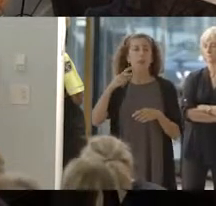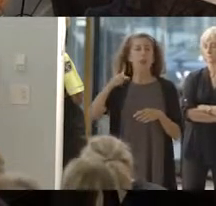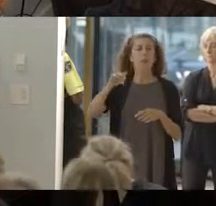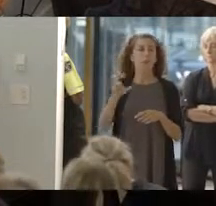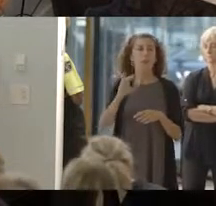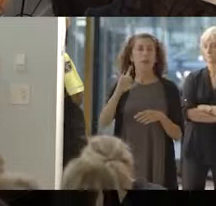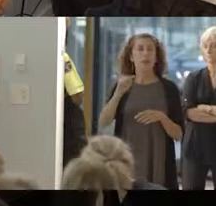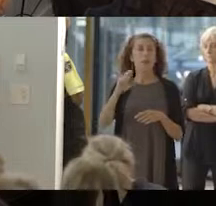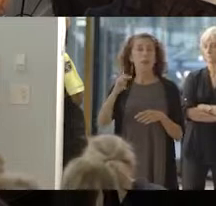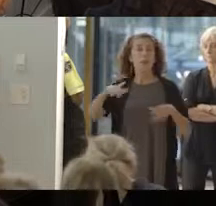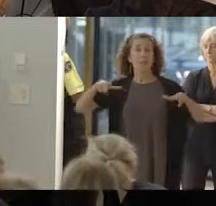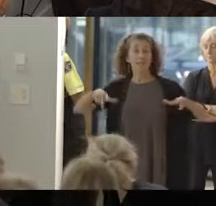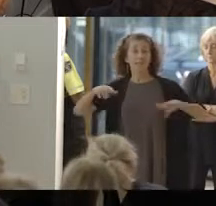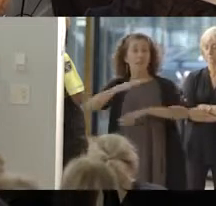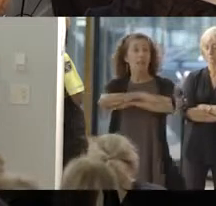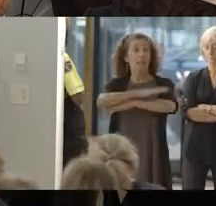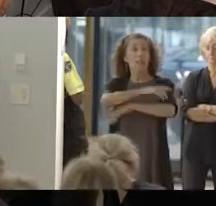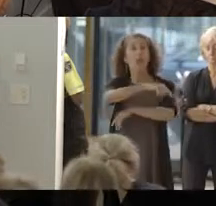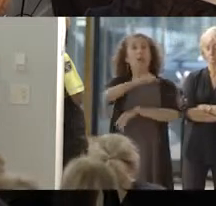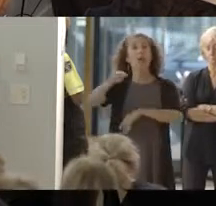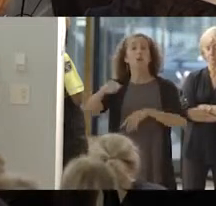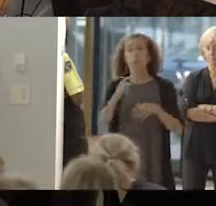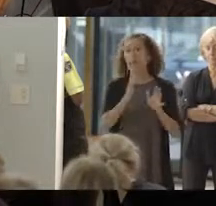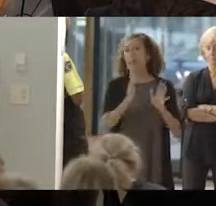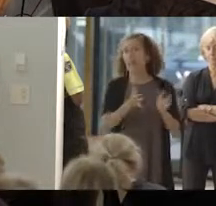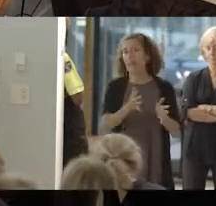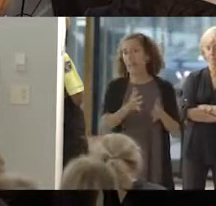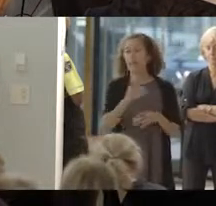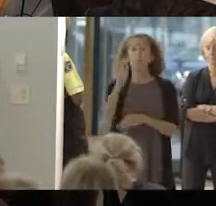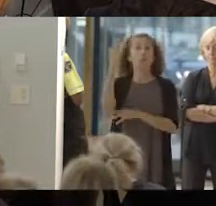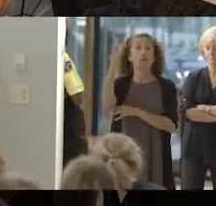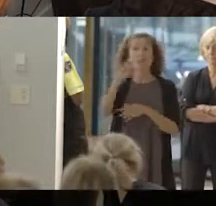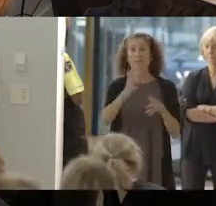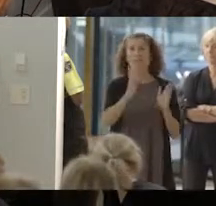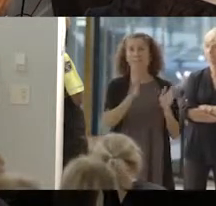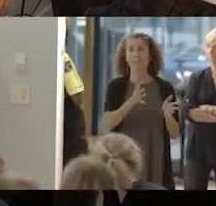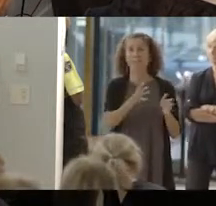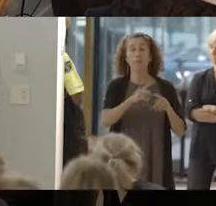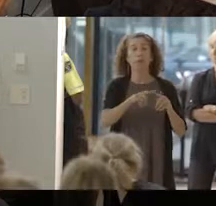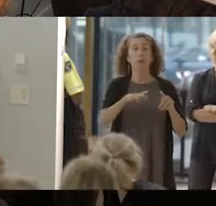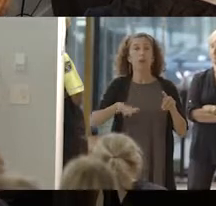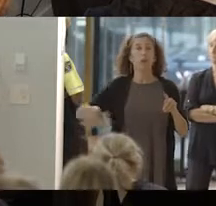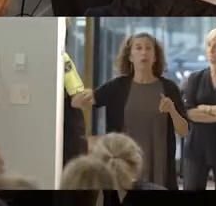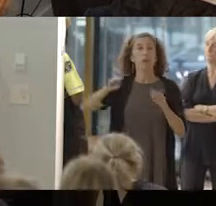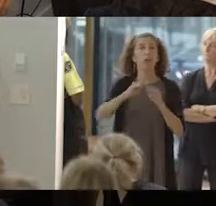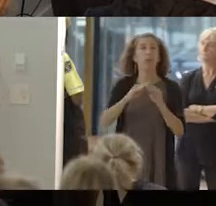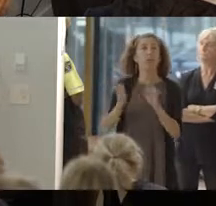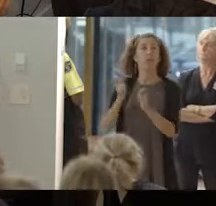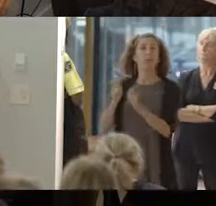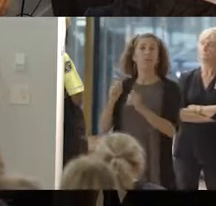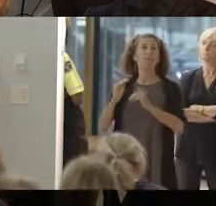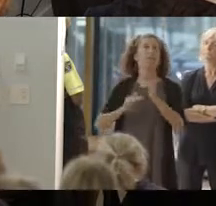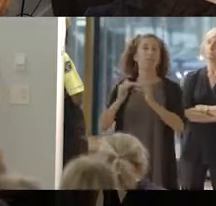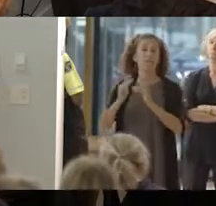seating and the groves of trees that shade that seating, and basically work on everything outboard of that.